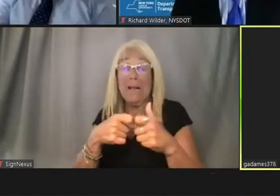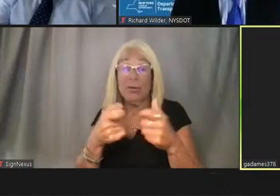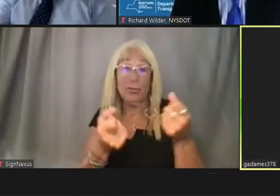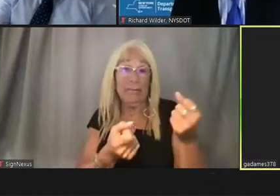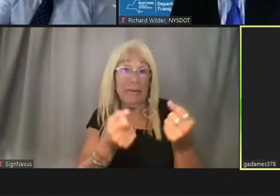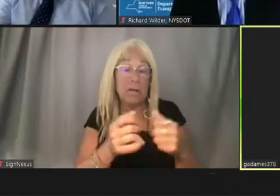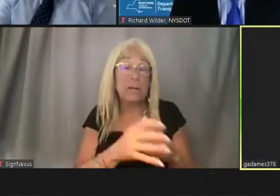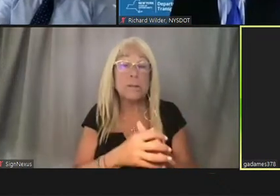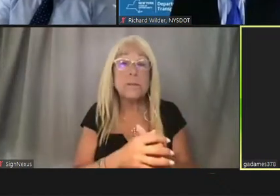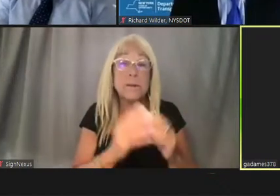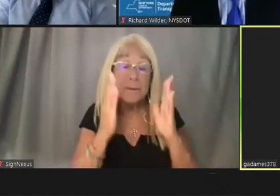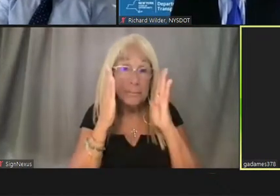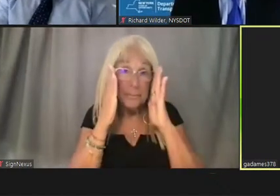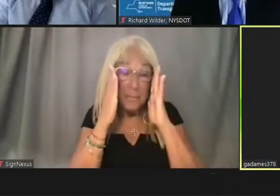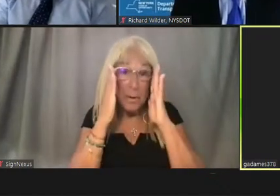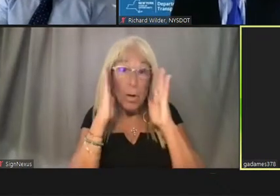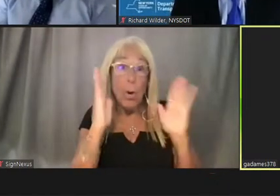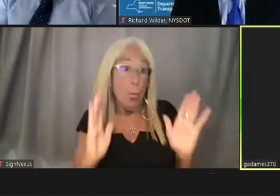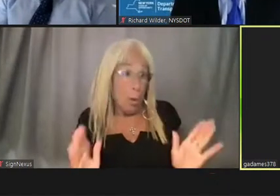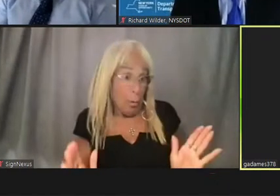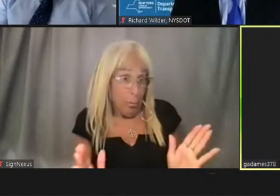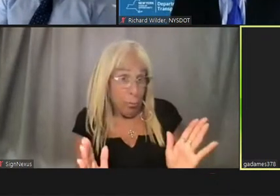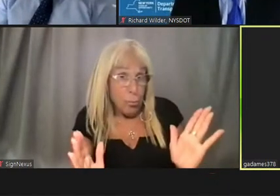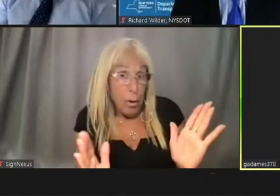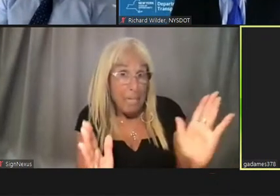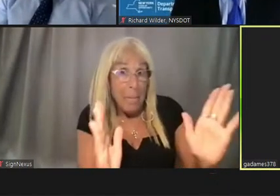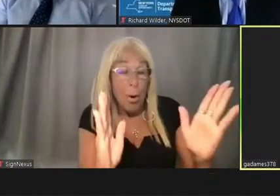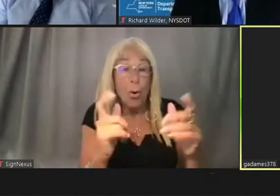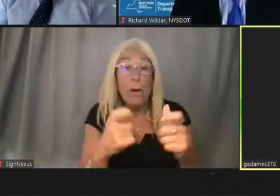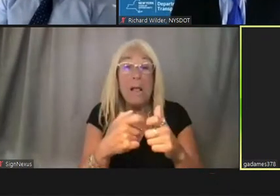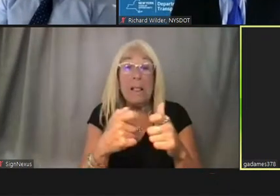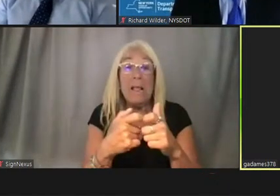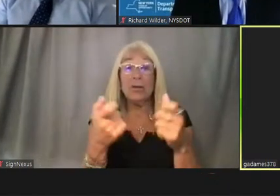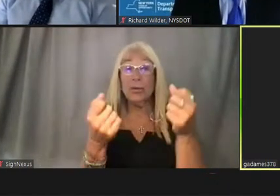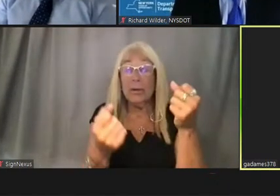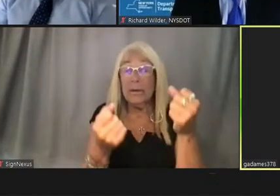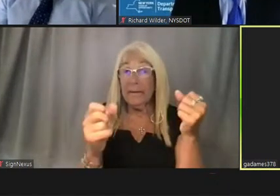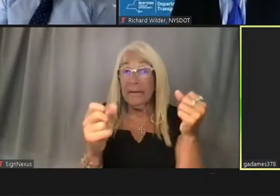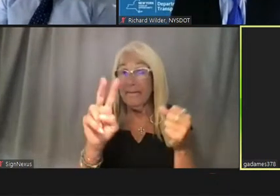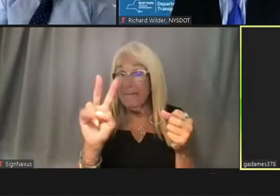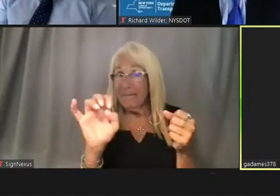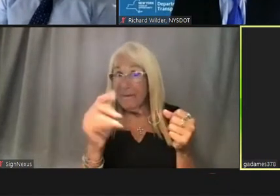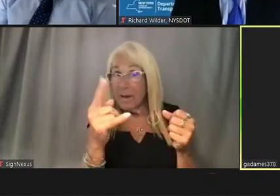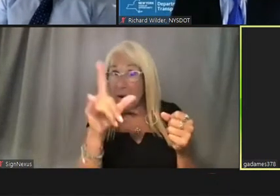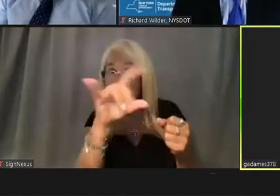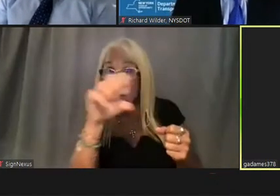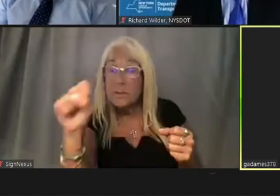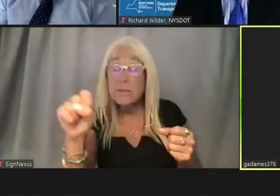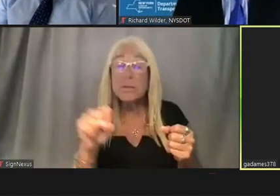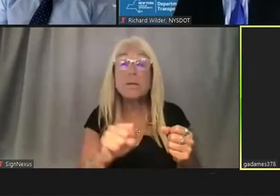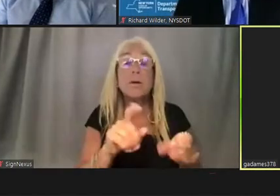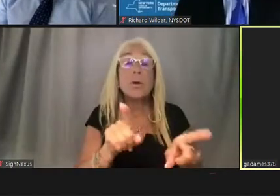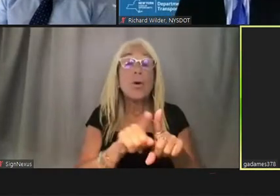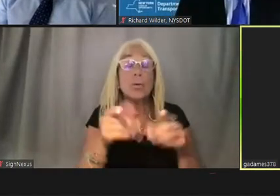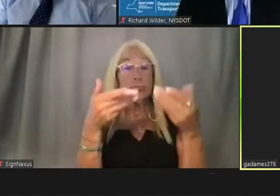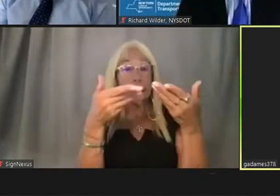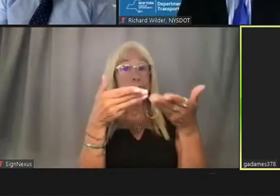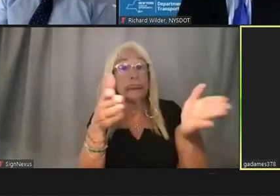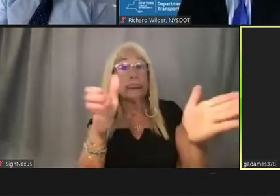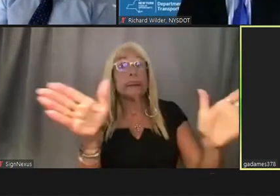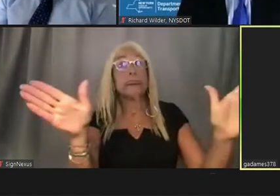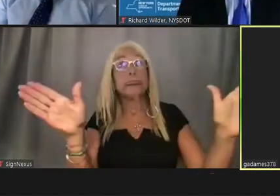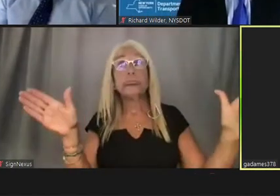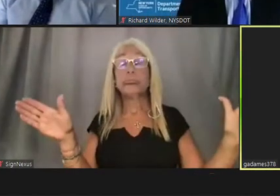will be promoting electric vehicles um you'll also be broadening the horizons of the